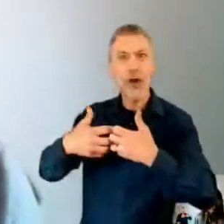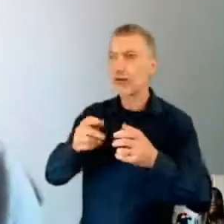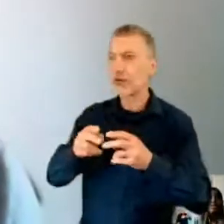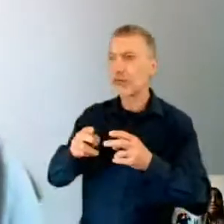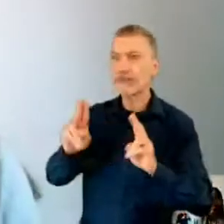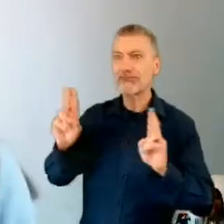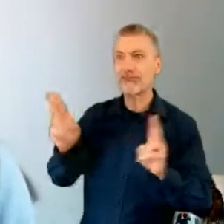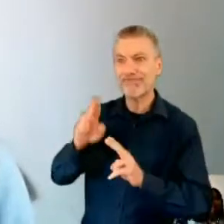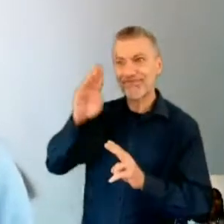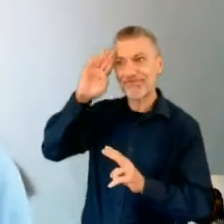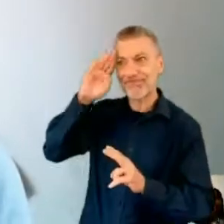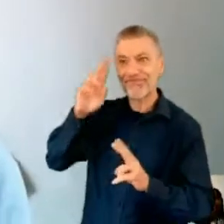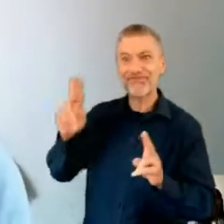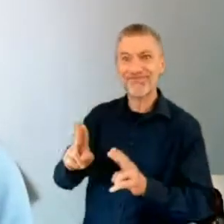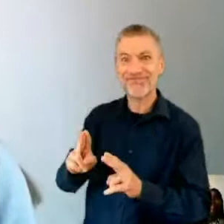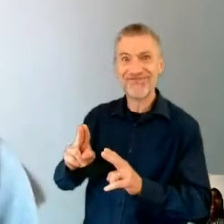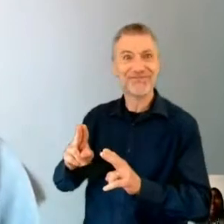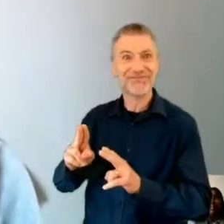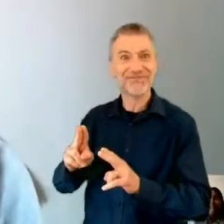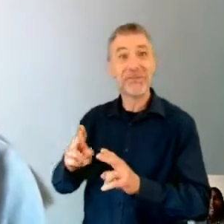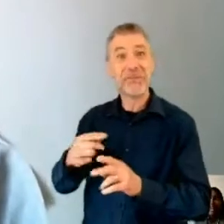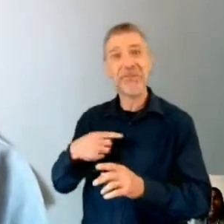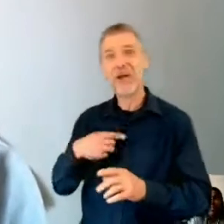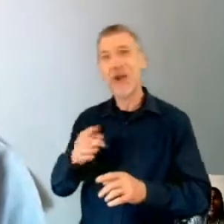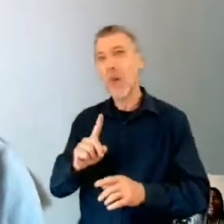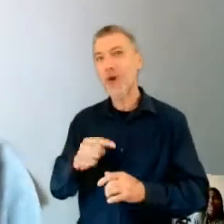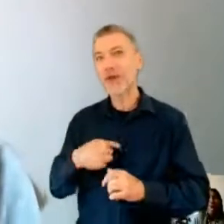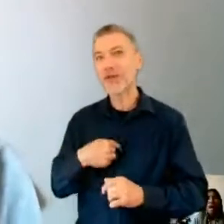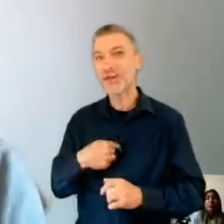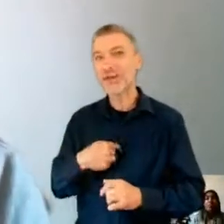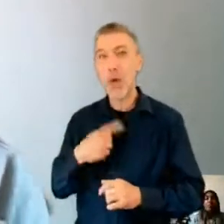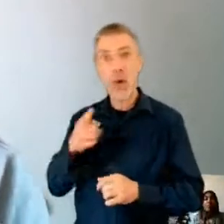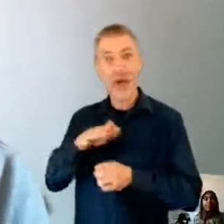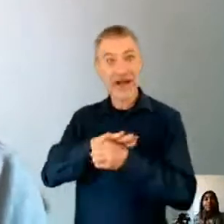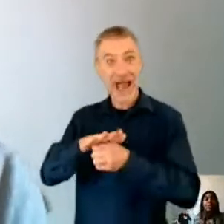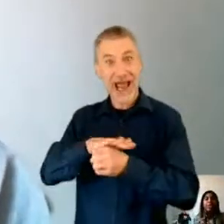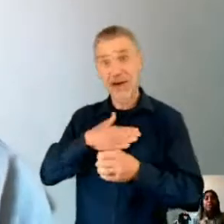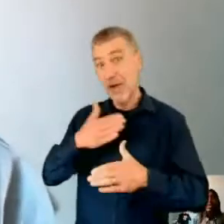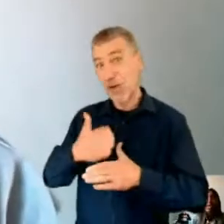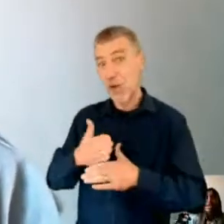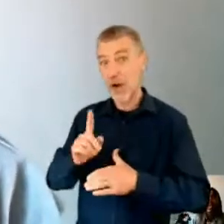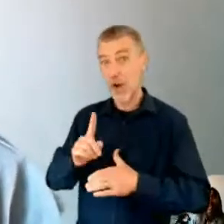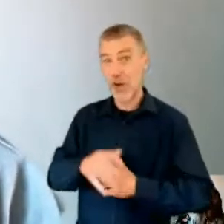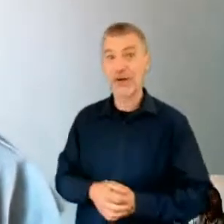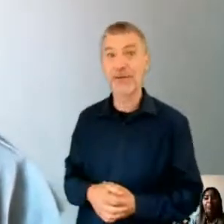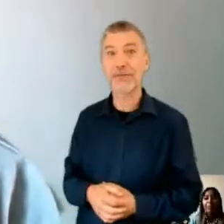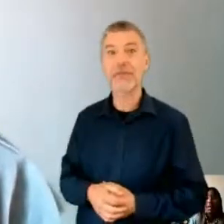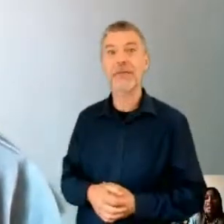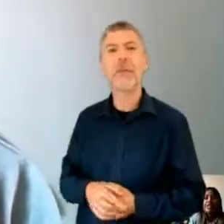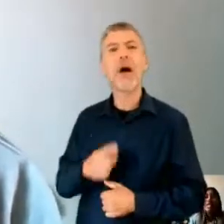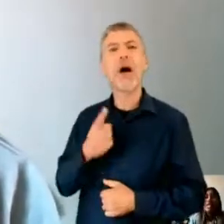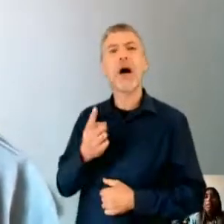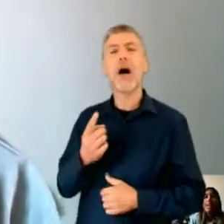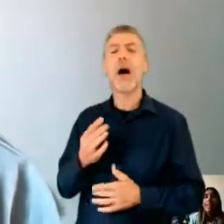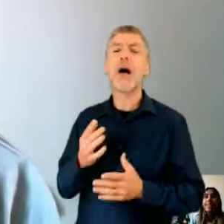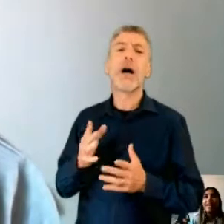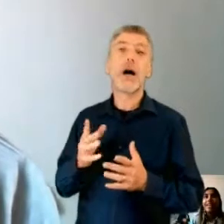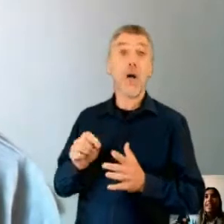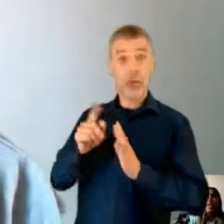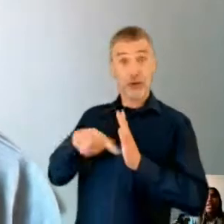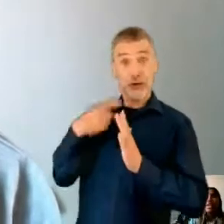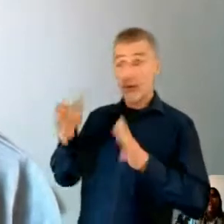kind of give you an idea just of one of the things that I've been working on, one of the projects is looking at